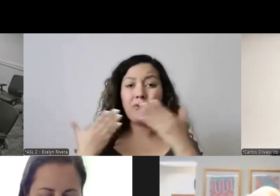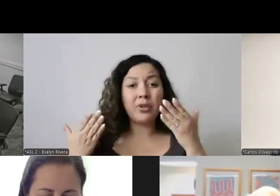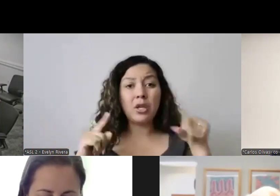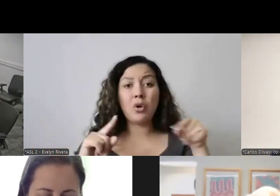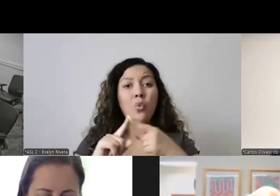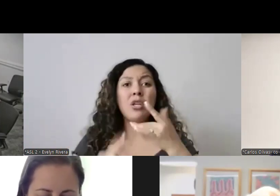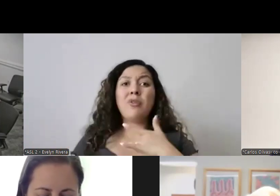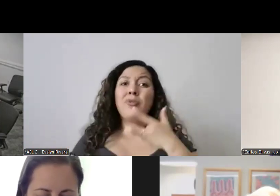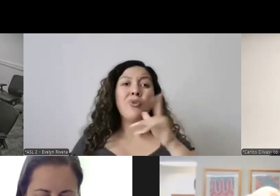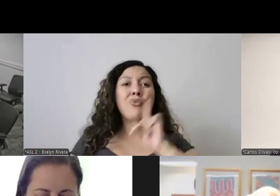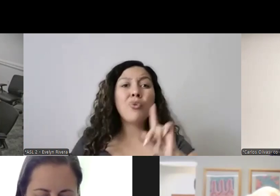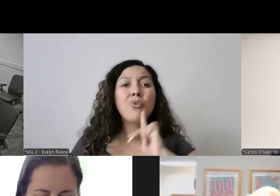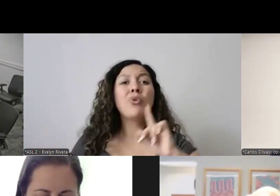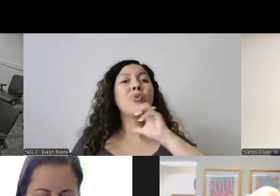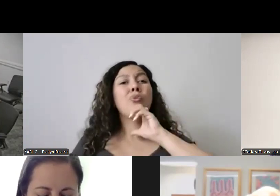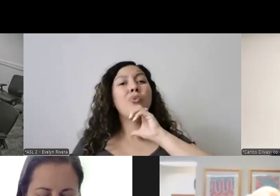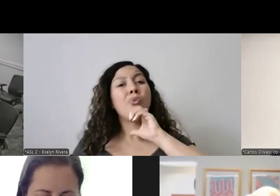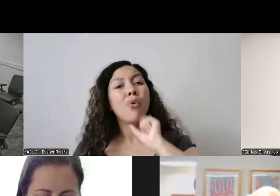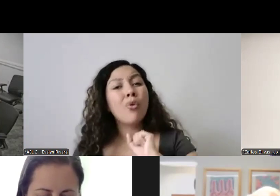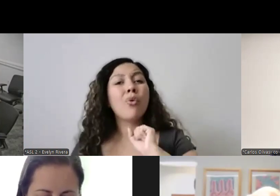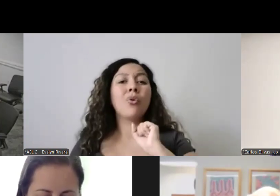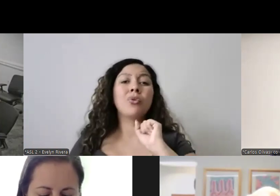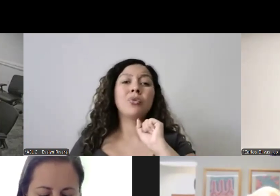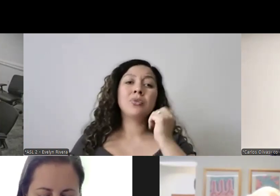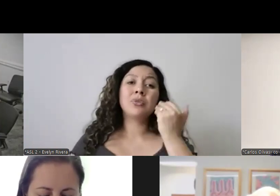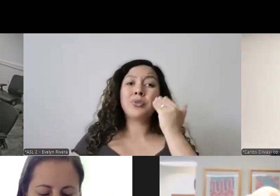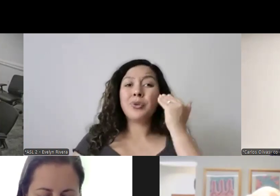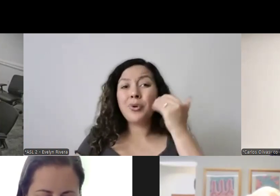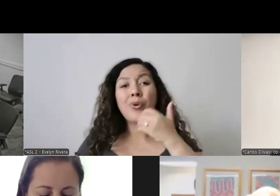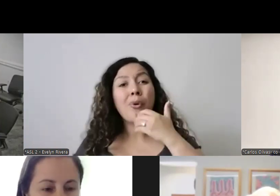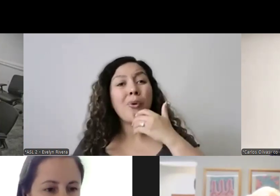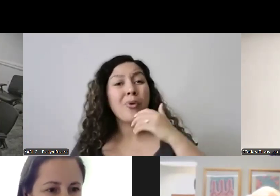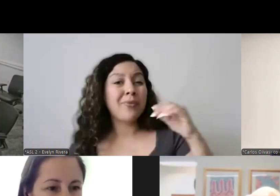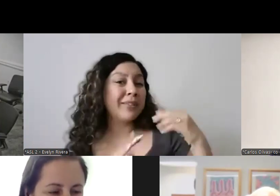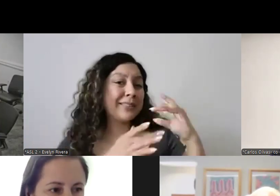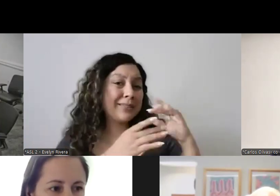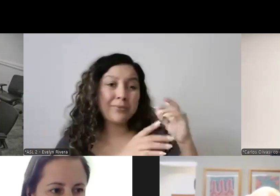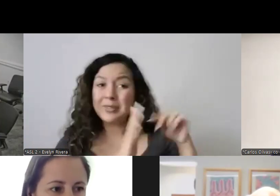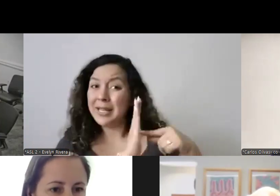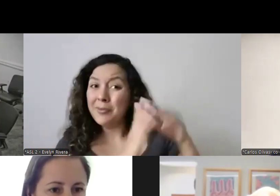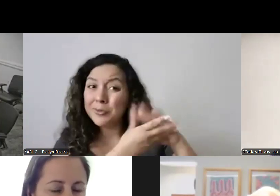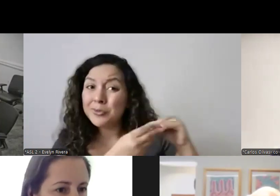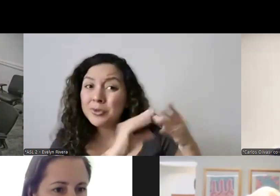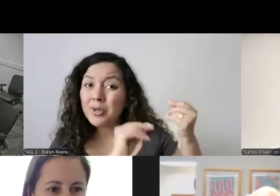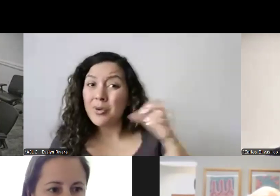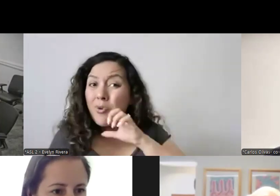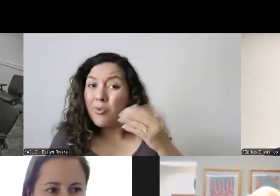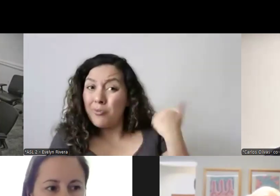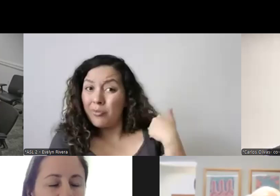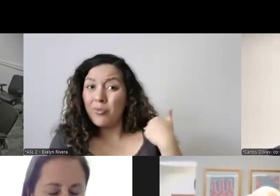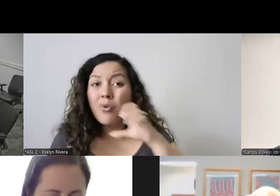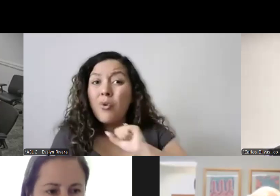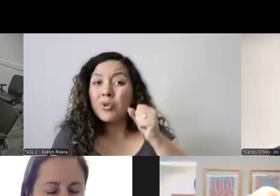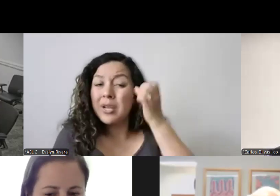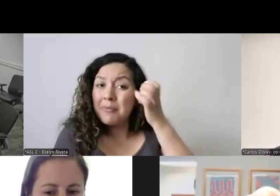to be very lonely and you're old. And the case of this elderly man who just basically had no one to help him, that's just something that should never